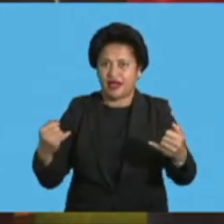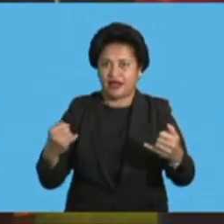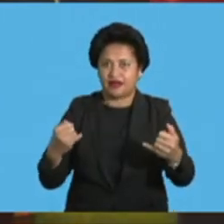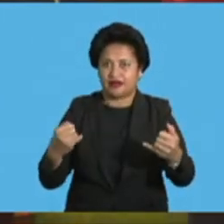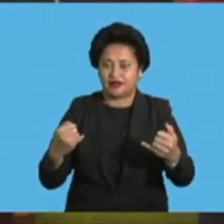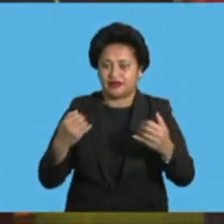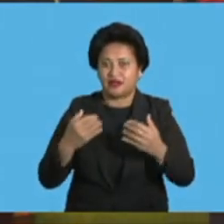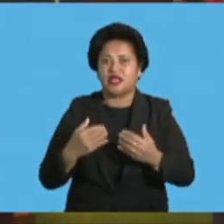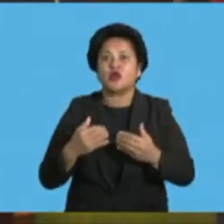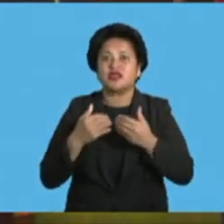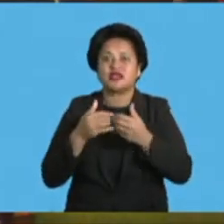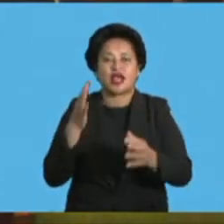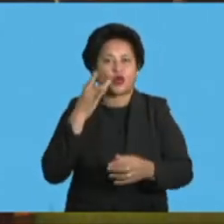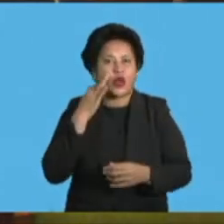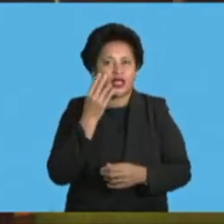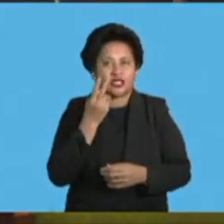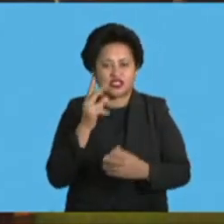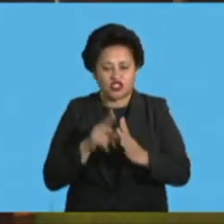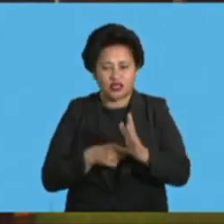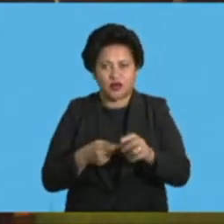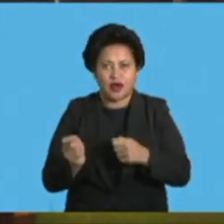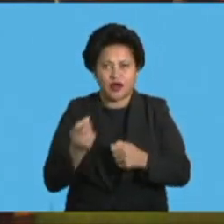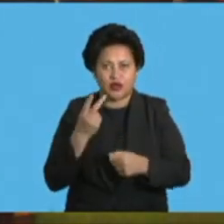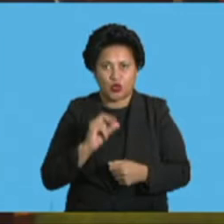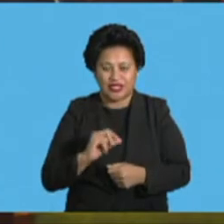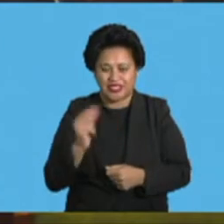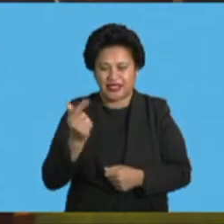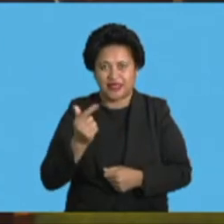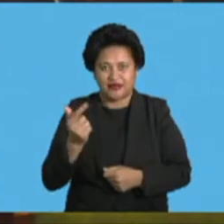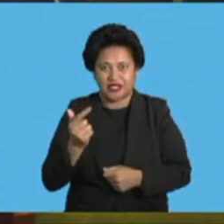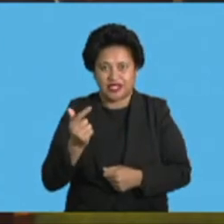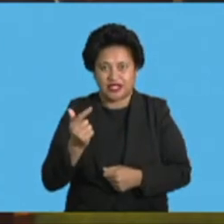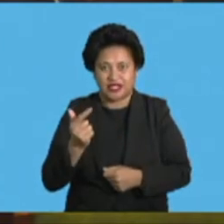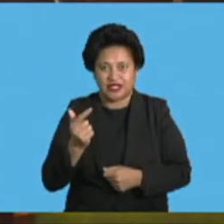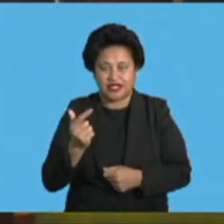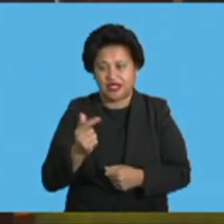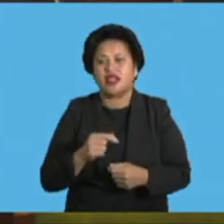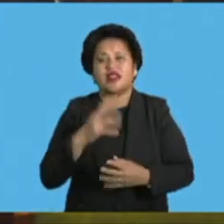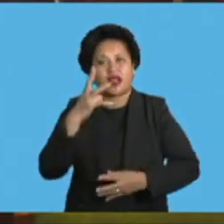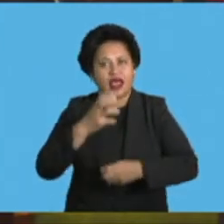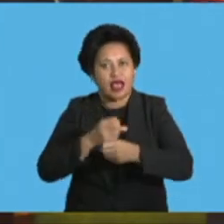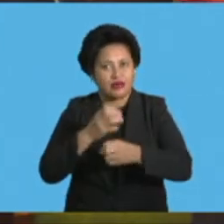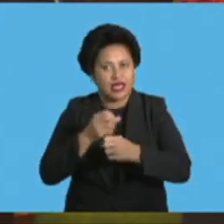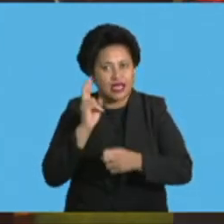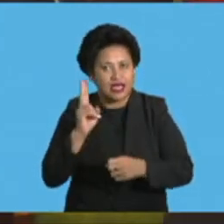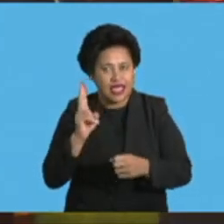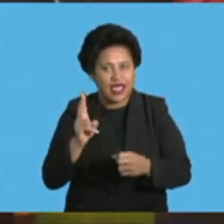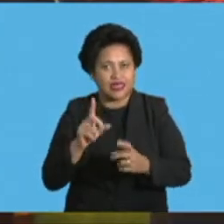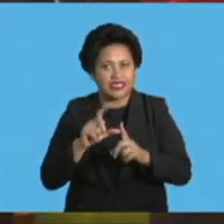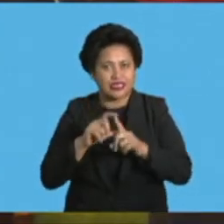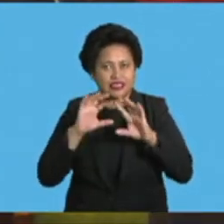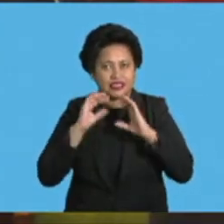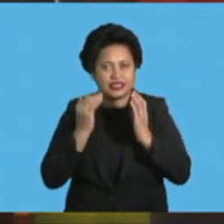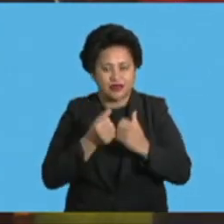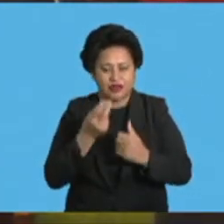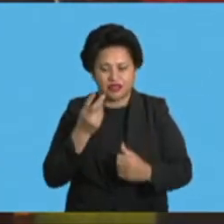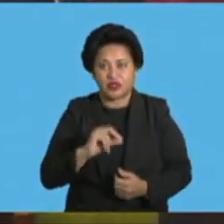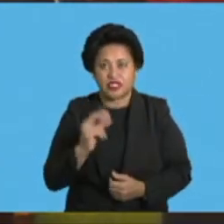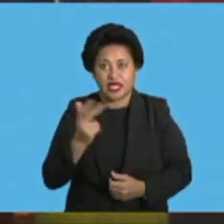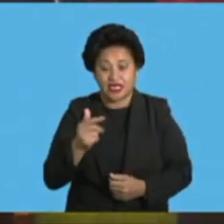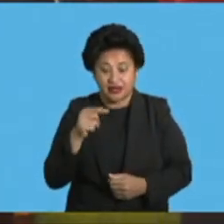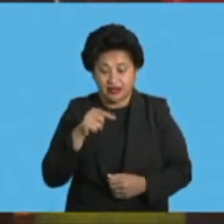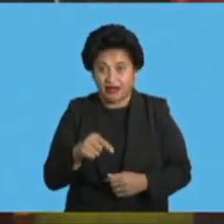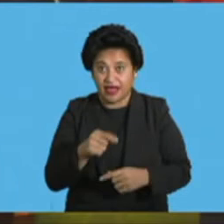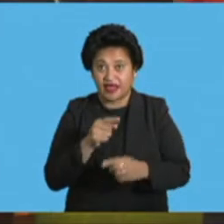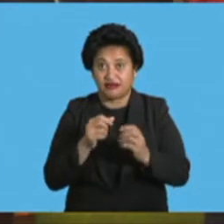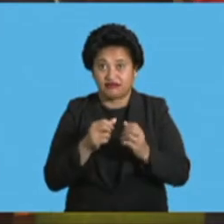January 2017. These guidelines were updated in December 2018. The disciplinary guidelines aims to bring in